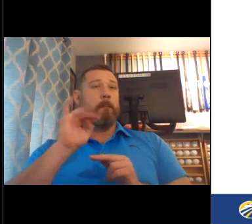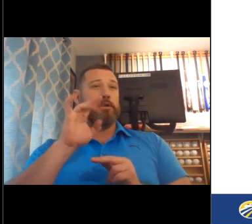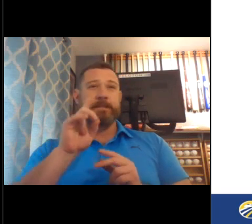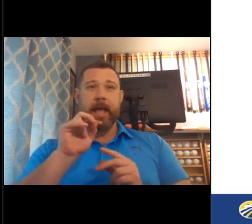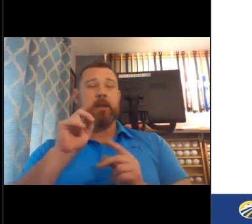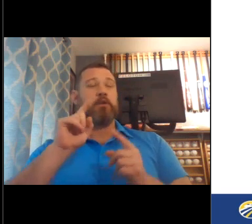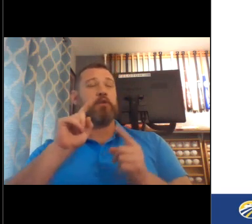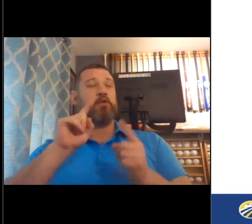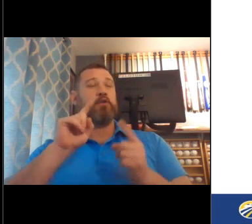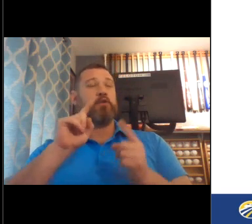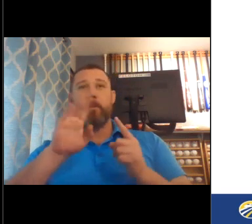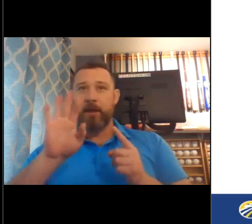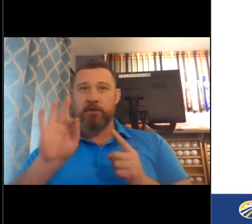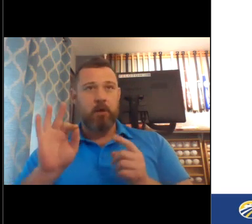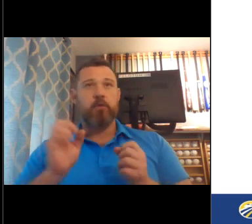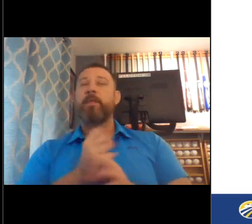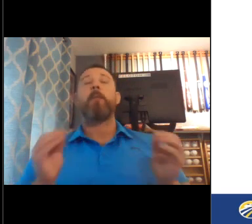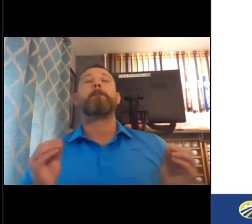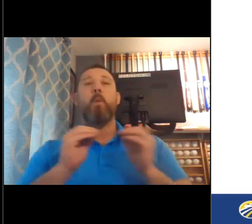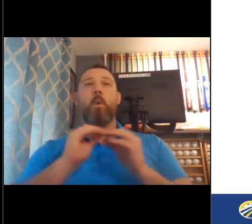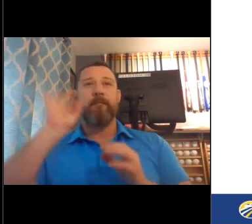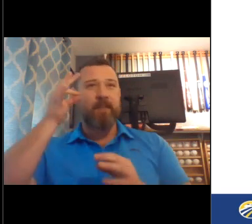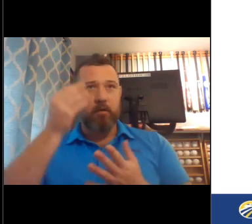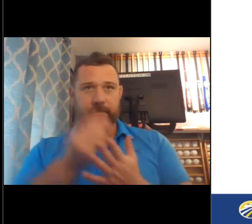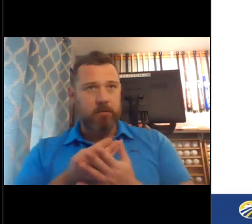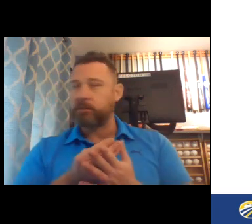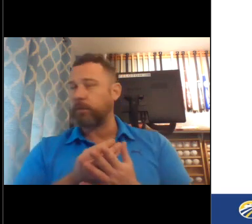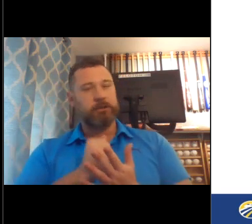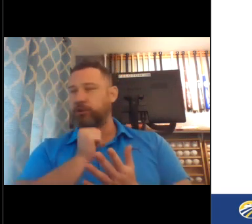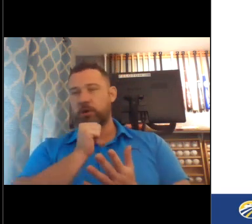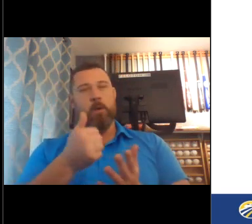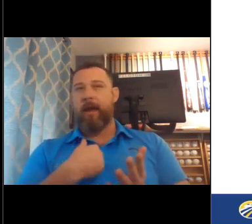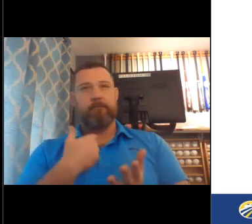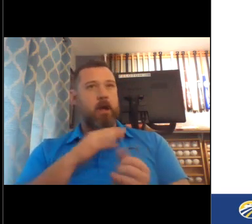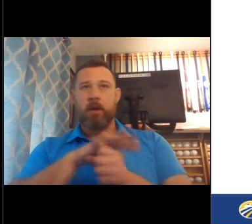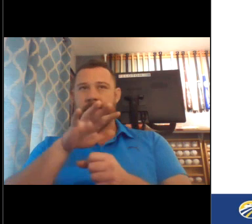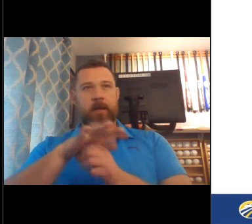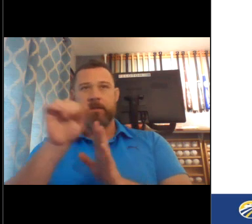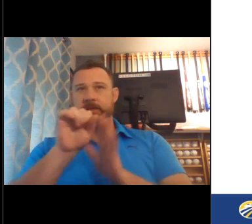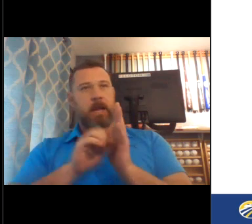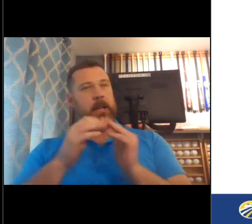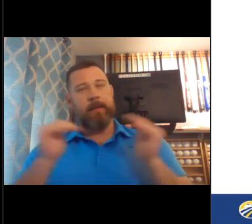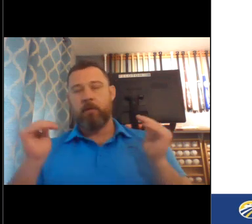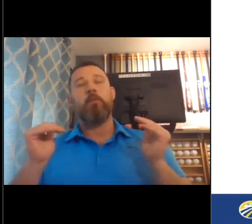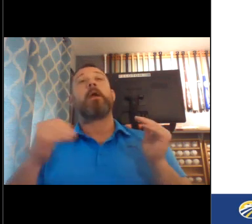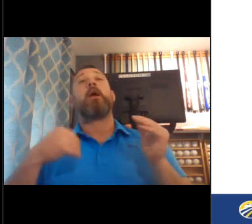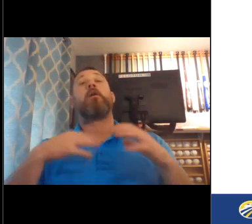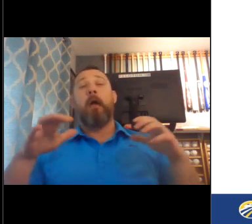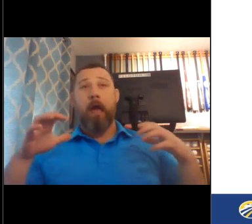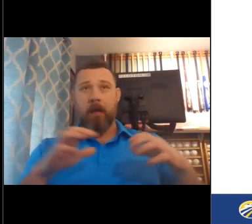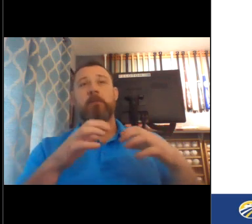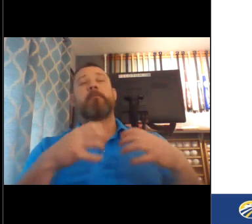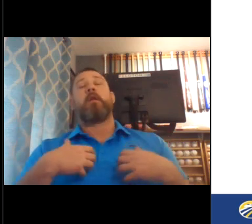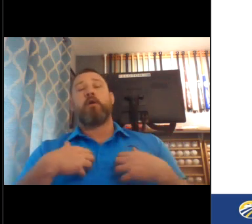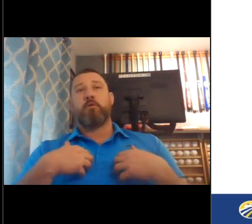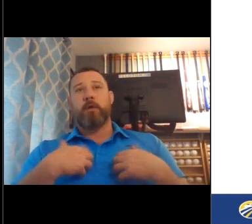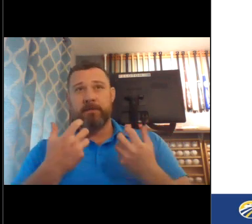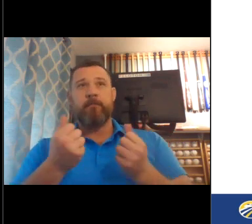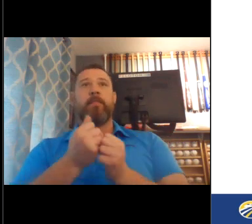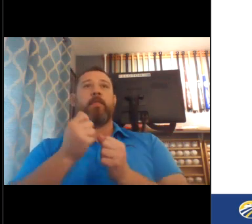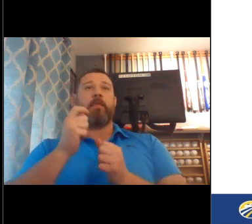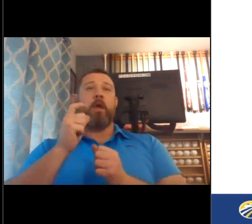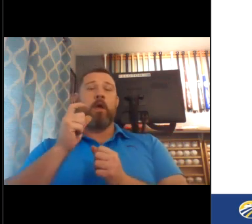stretch without more federal funds. We just don't have enough here at the state level. So we are active and aggressive with the federal grants.